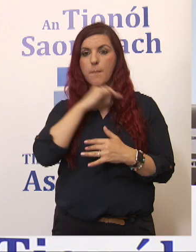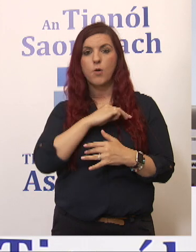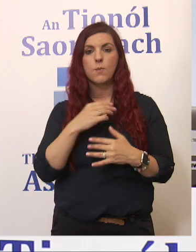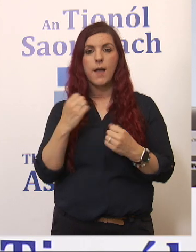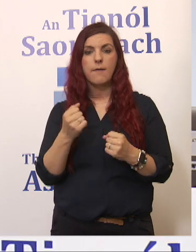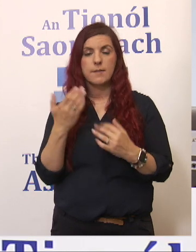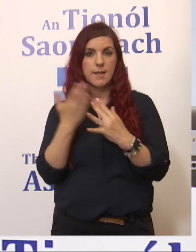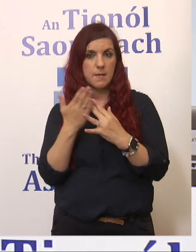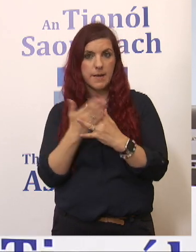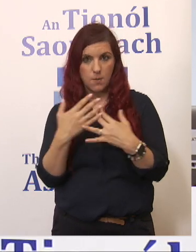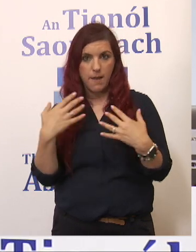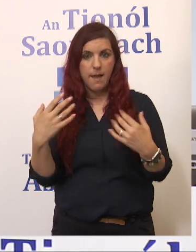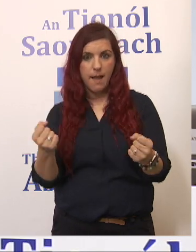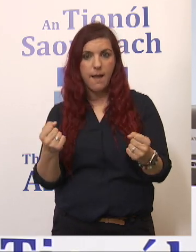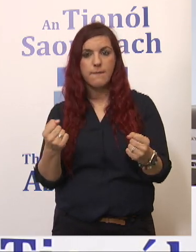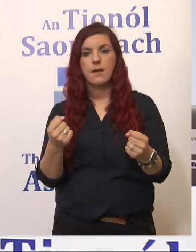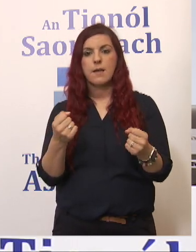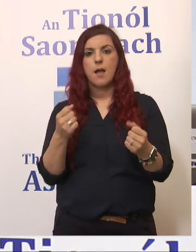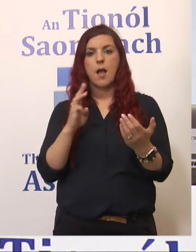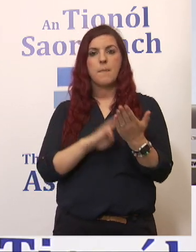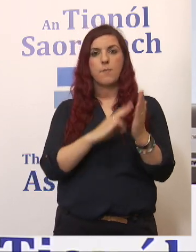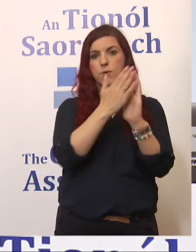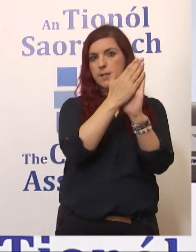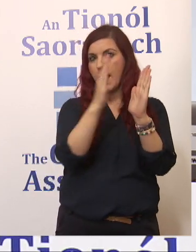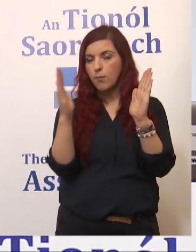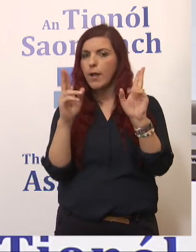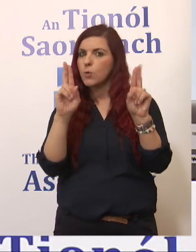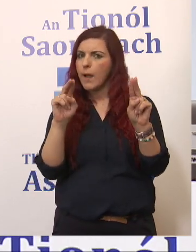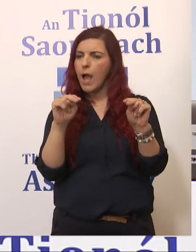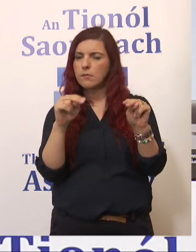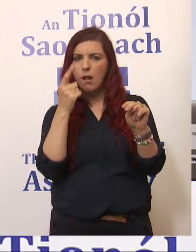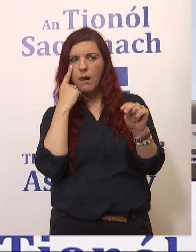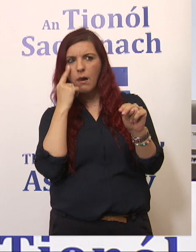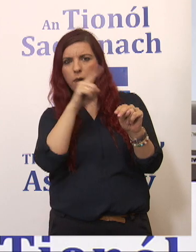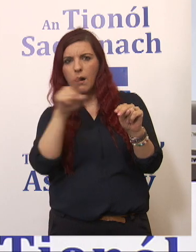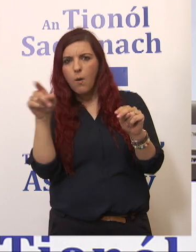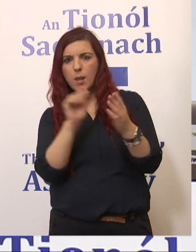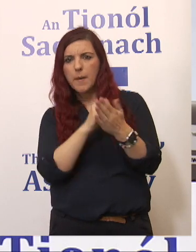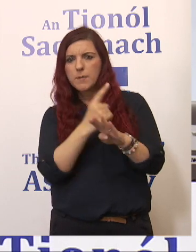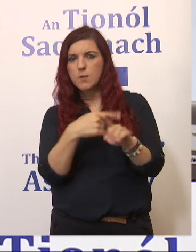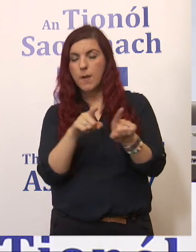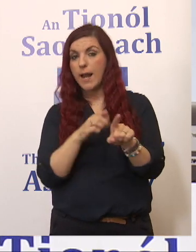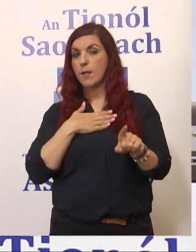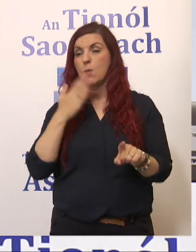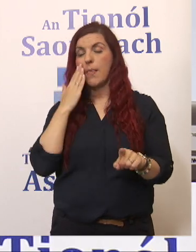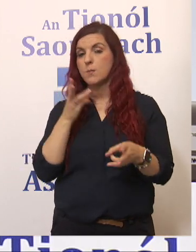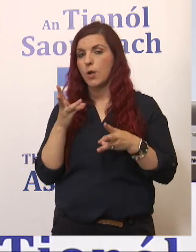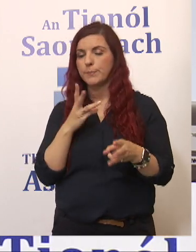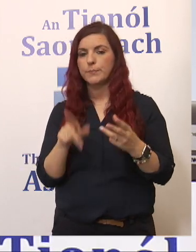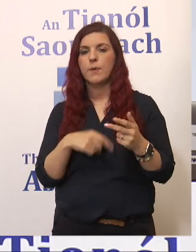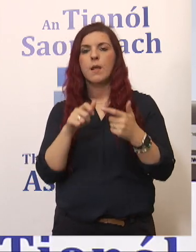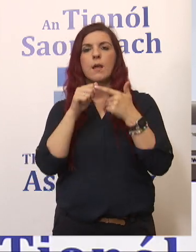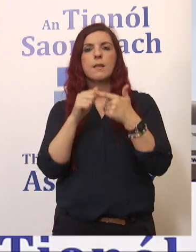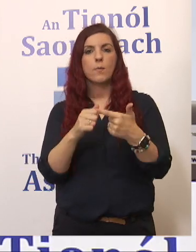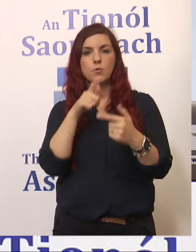have our members' library, and I'd be interested to get your feedback on how that is working. Our next principle is